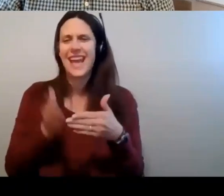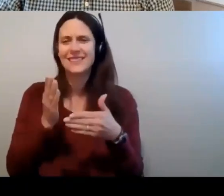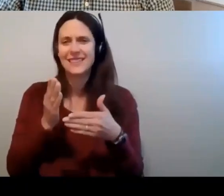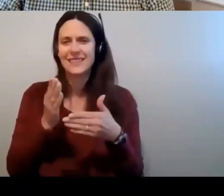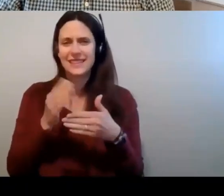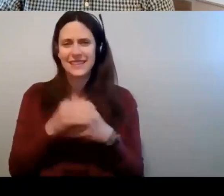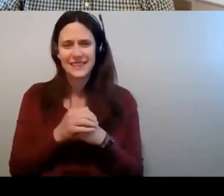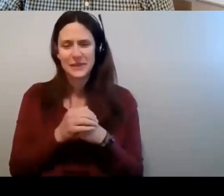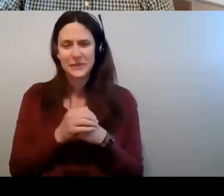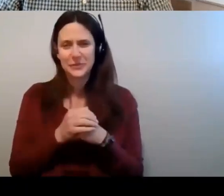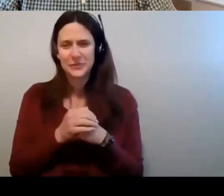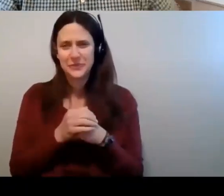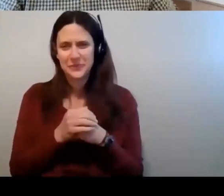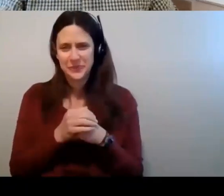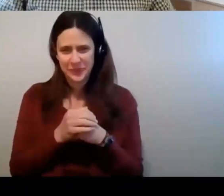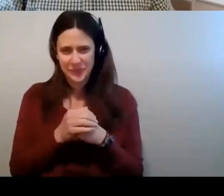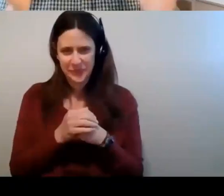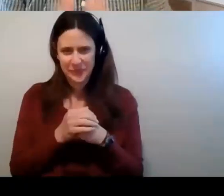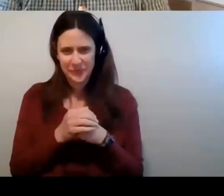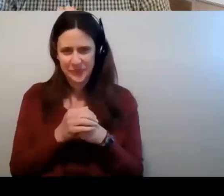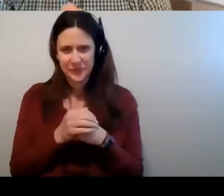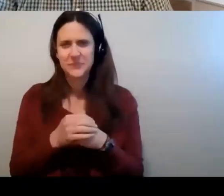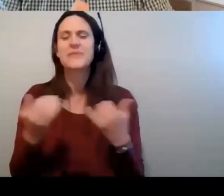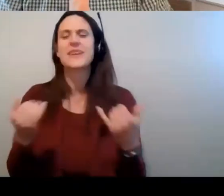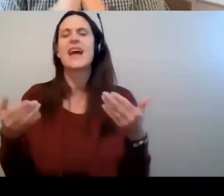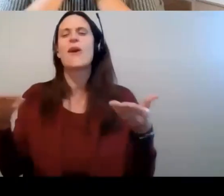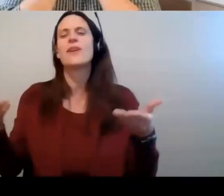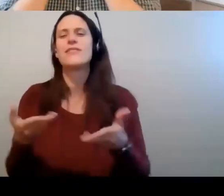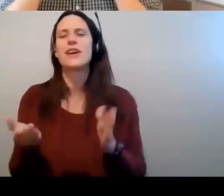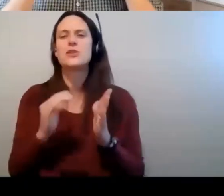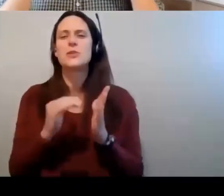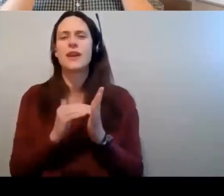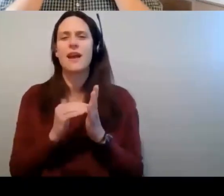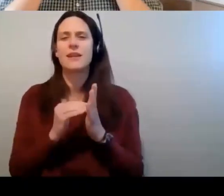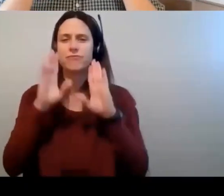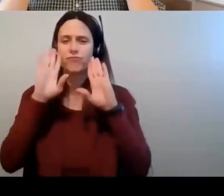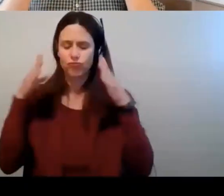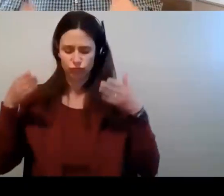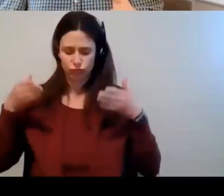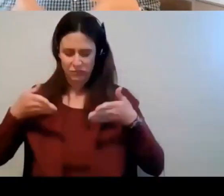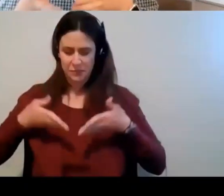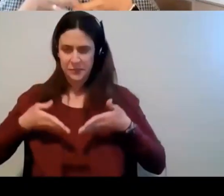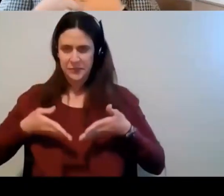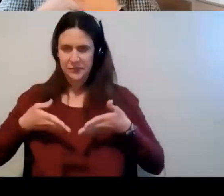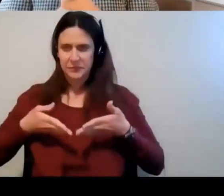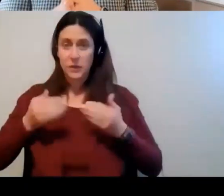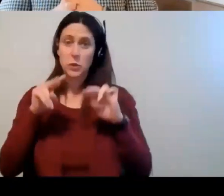I'll check in with you in just a moment. Oh, here we go. Okay. So I'm gonna invite you again just to bring your attention either to the